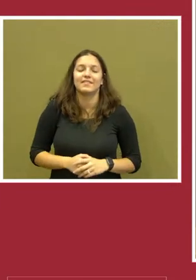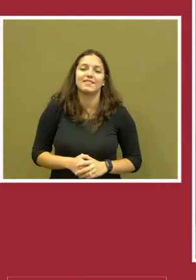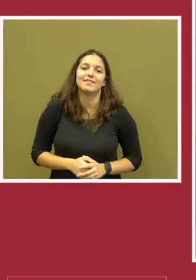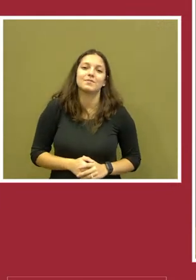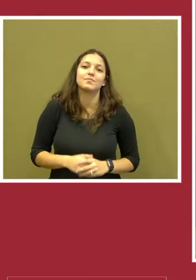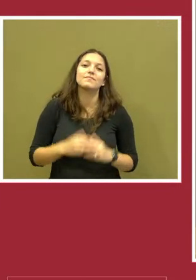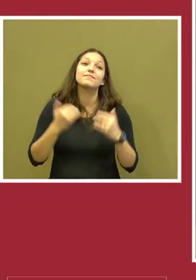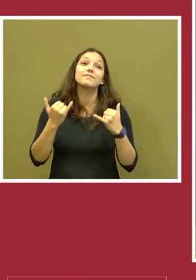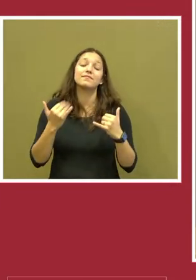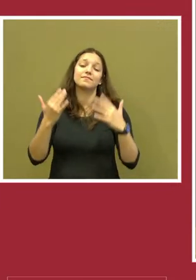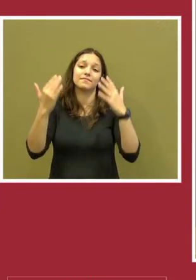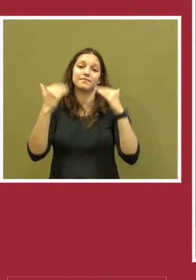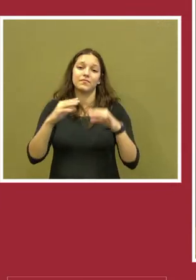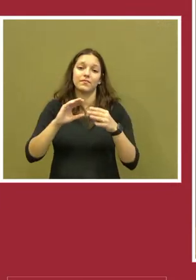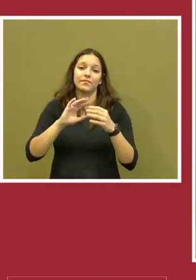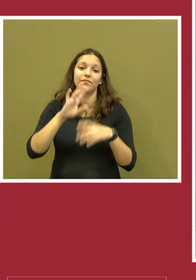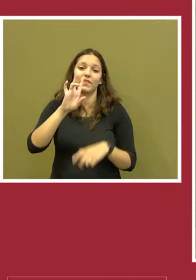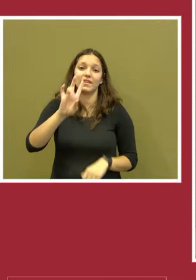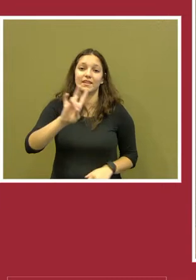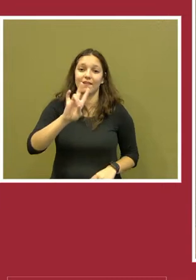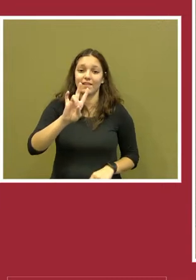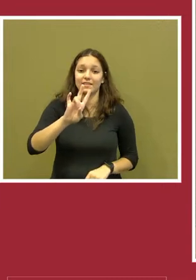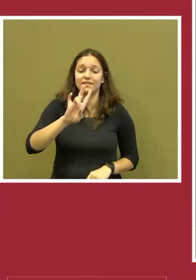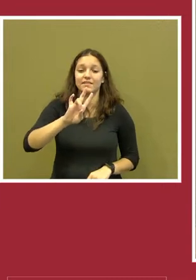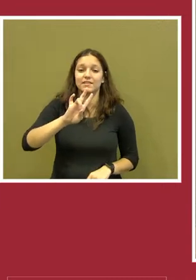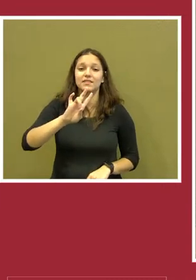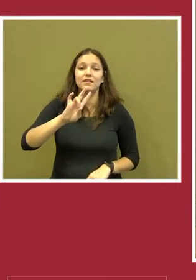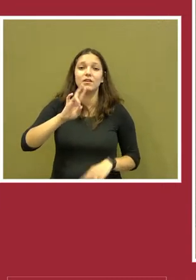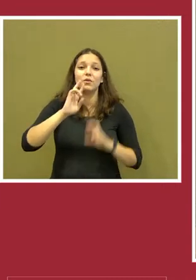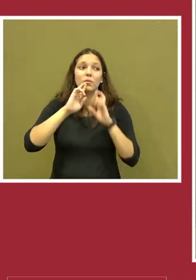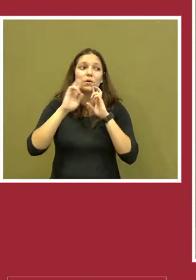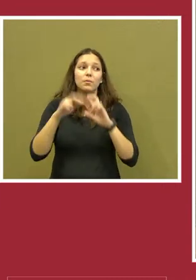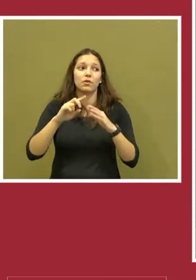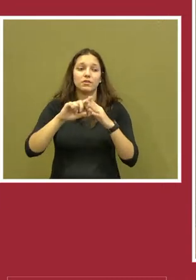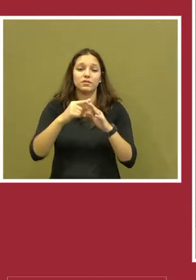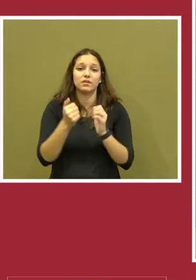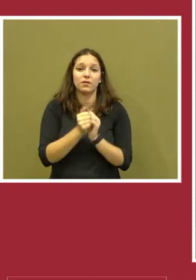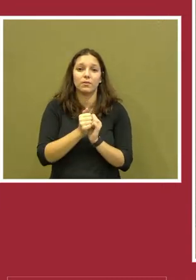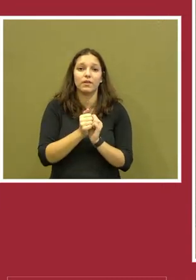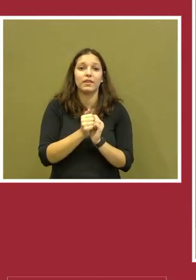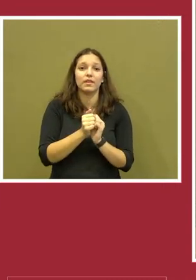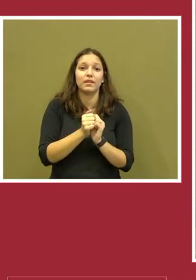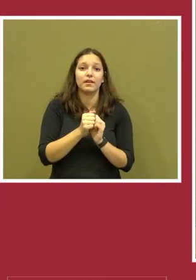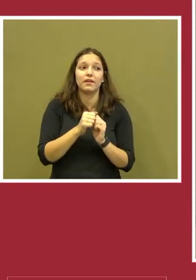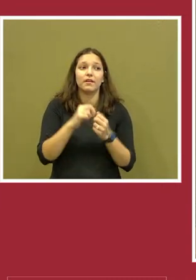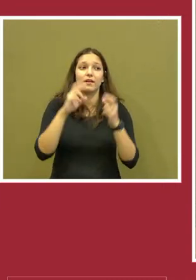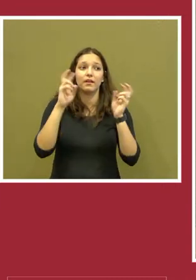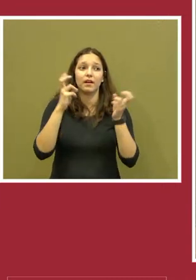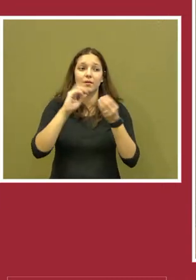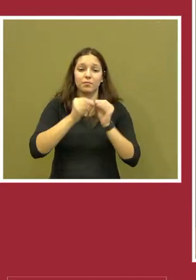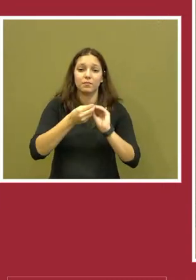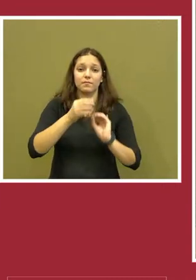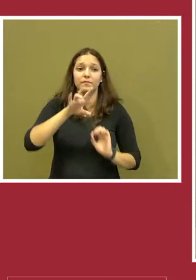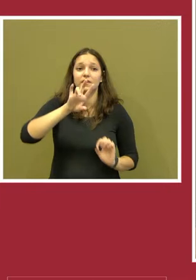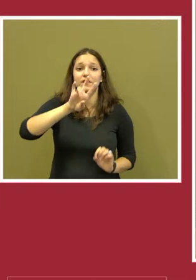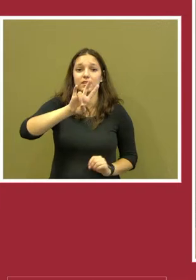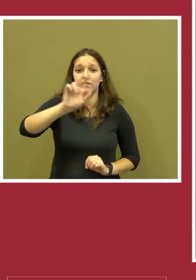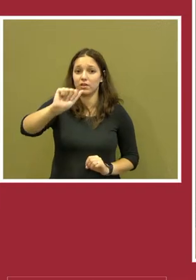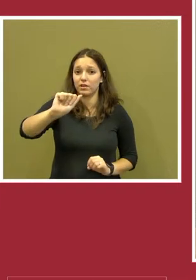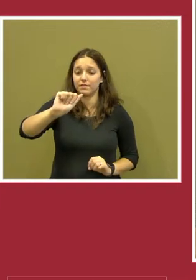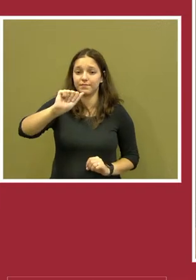We'll now move into item number 7, which is our reports, and we will start with item number